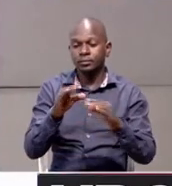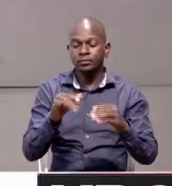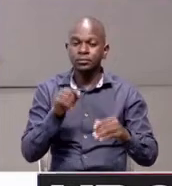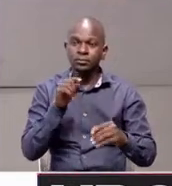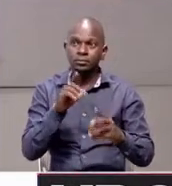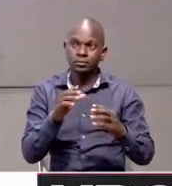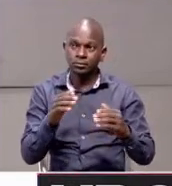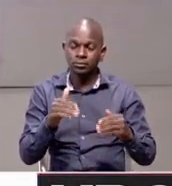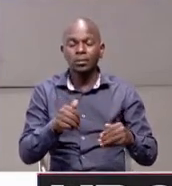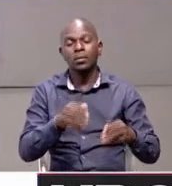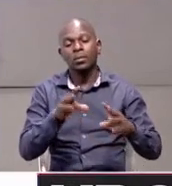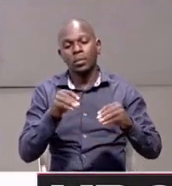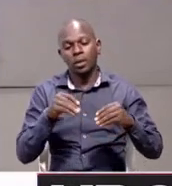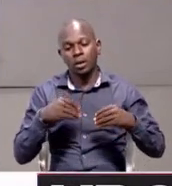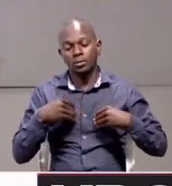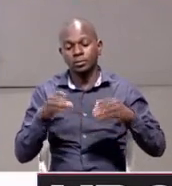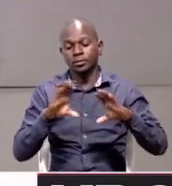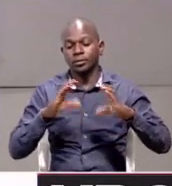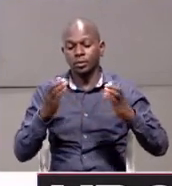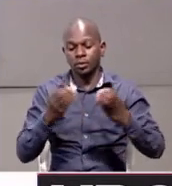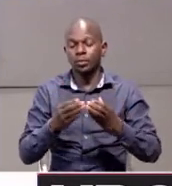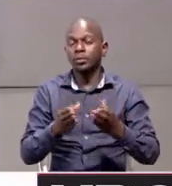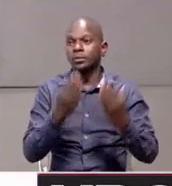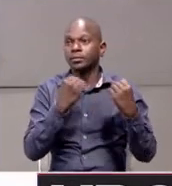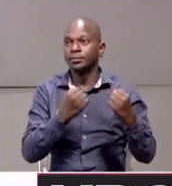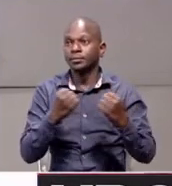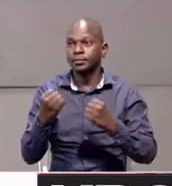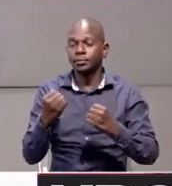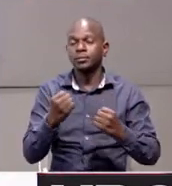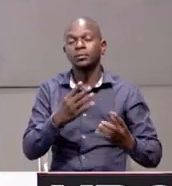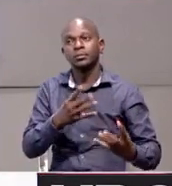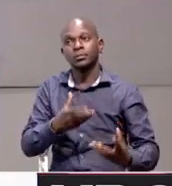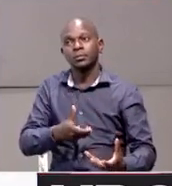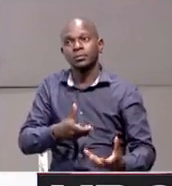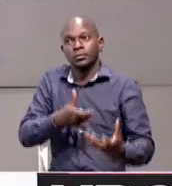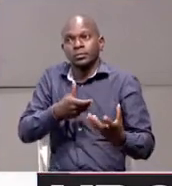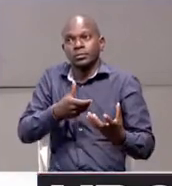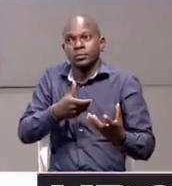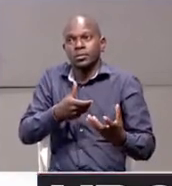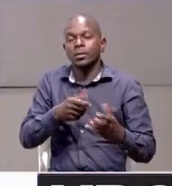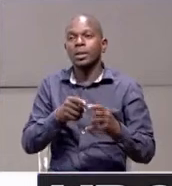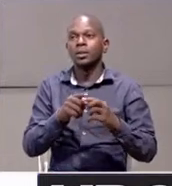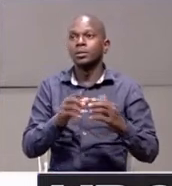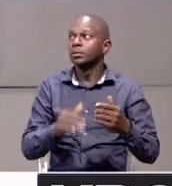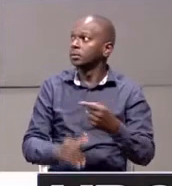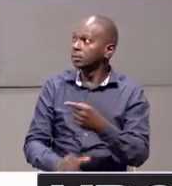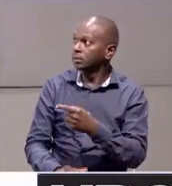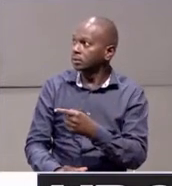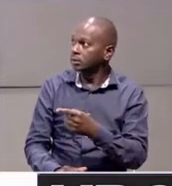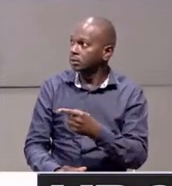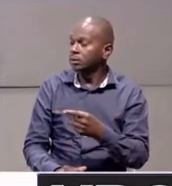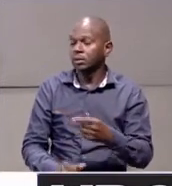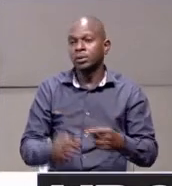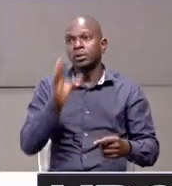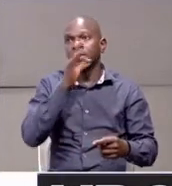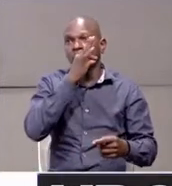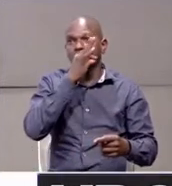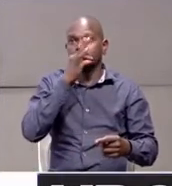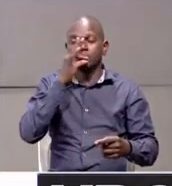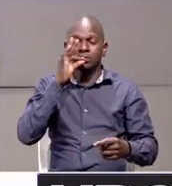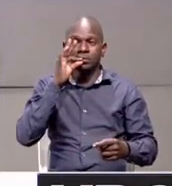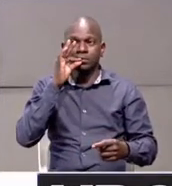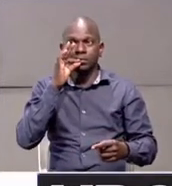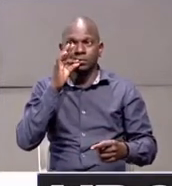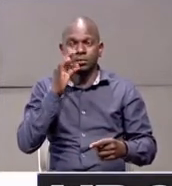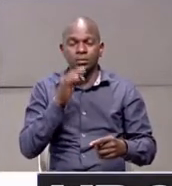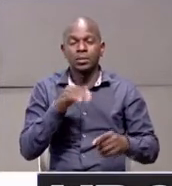Eke, acknowledged the global challenges faced, including terrorism and extremism. The spirit of Ramadan can be best